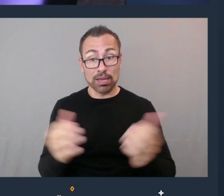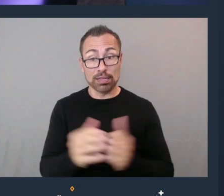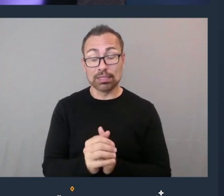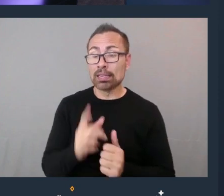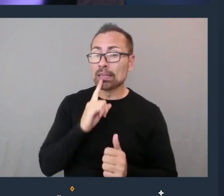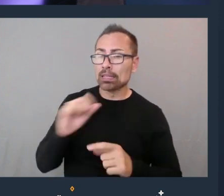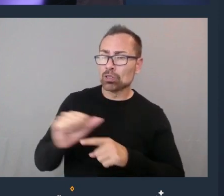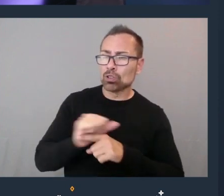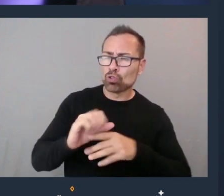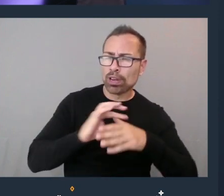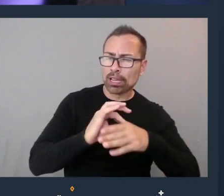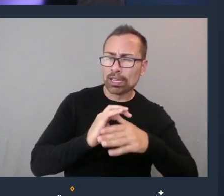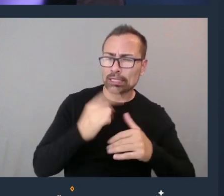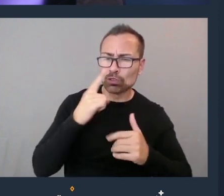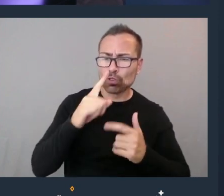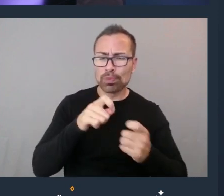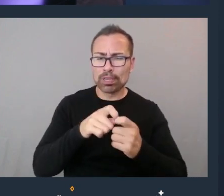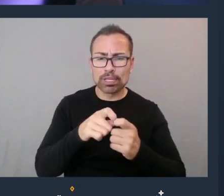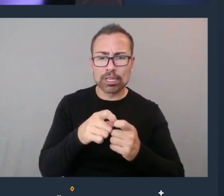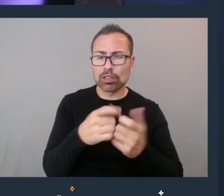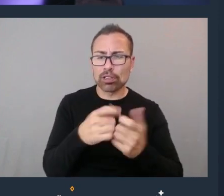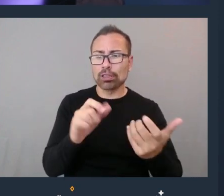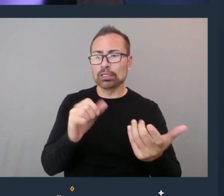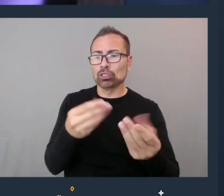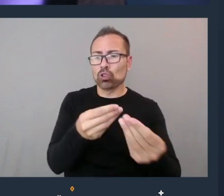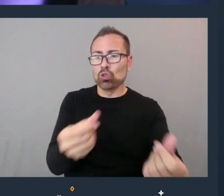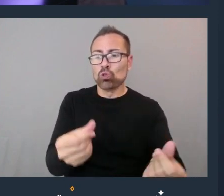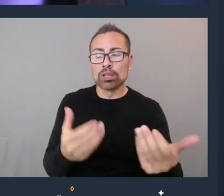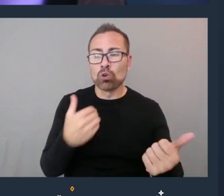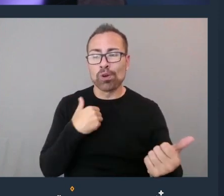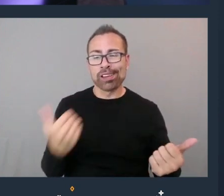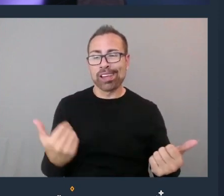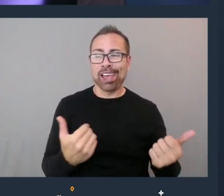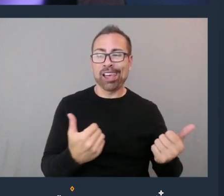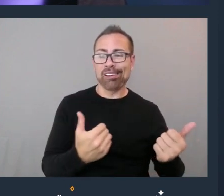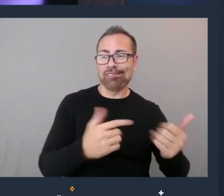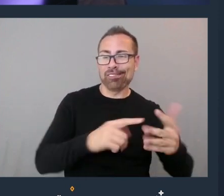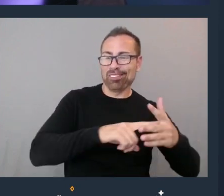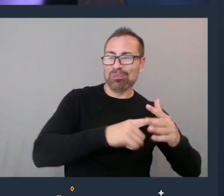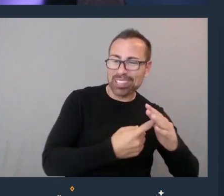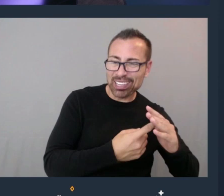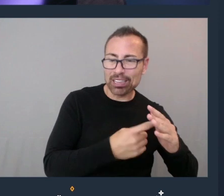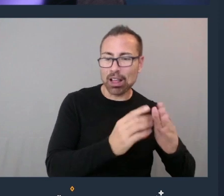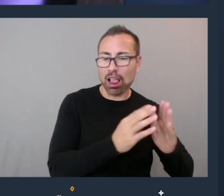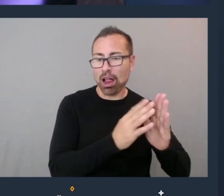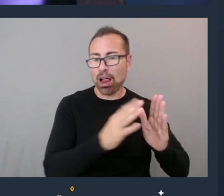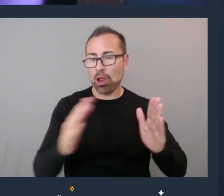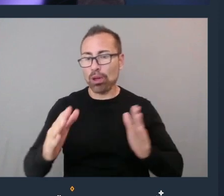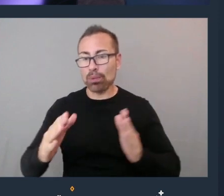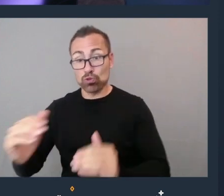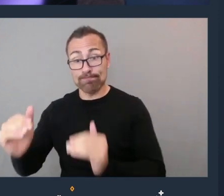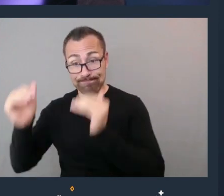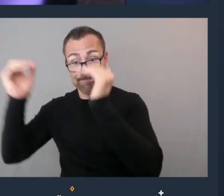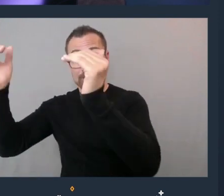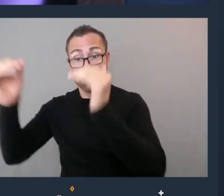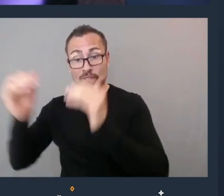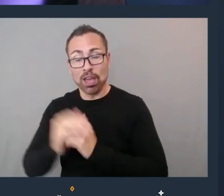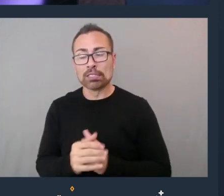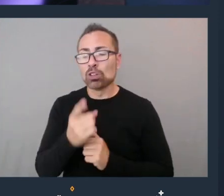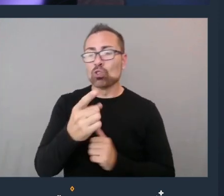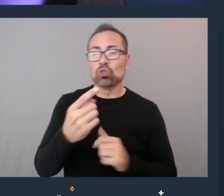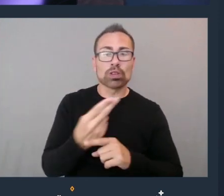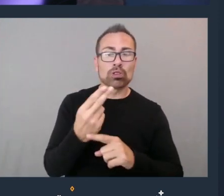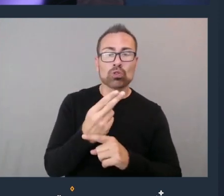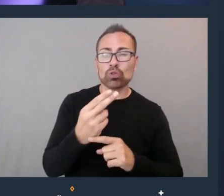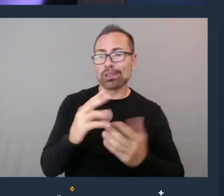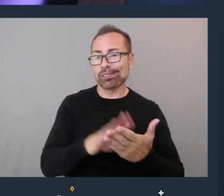these assets from foundational all the way up to advanced. You can use learning plans as a starting point to discover training that matters to you, and then